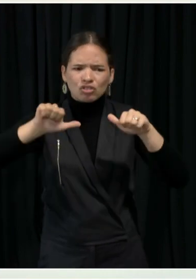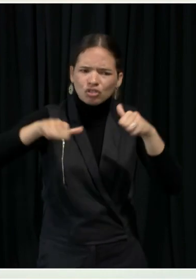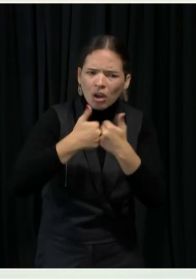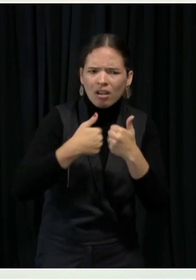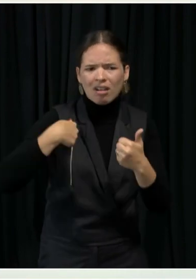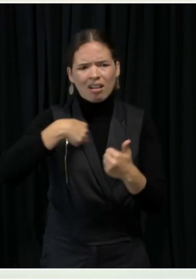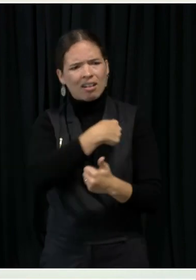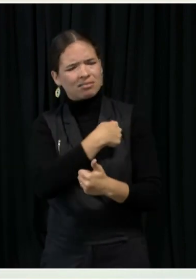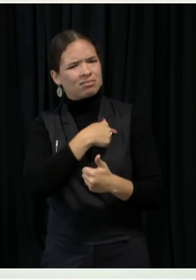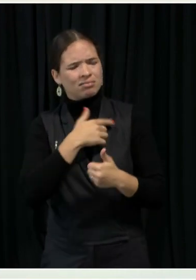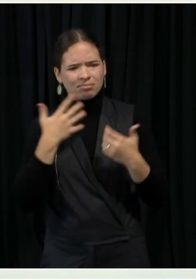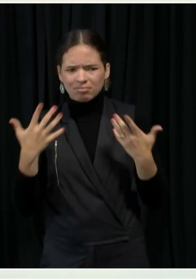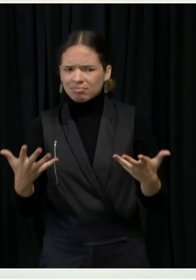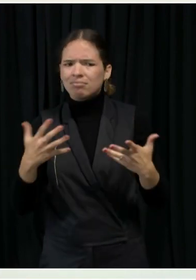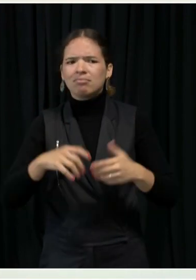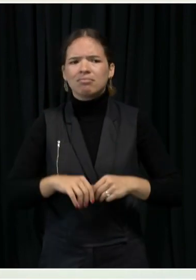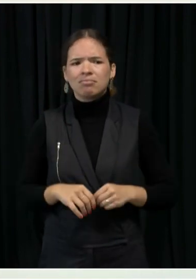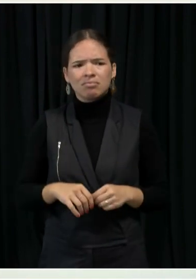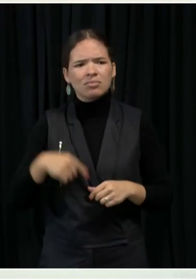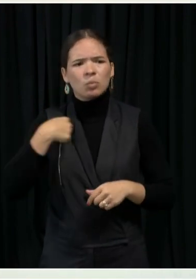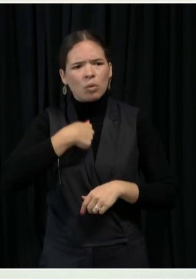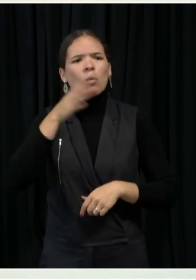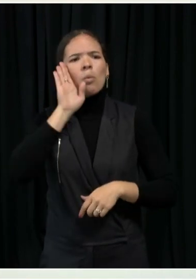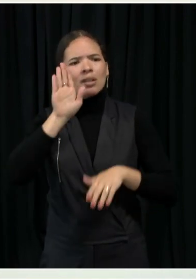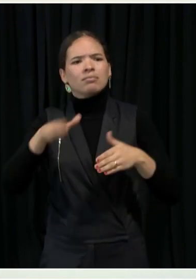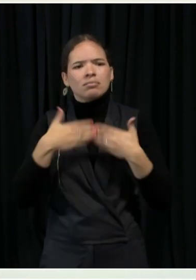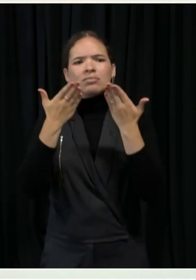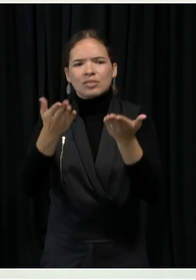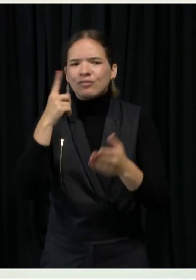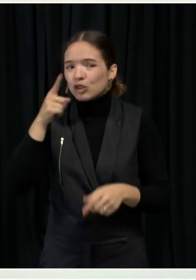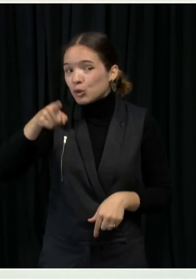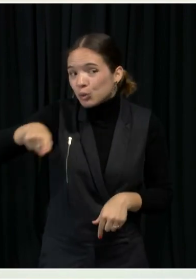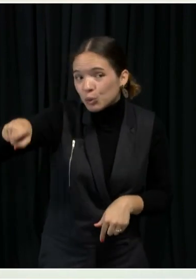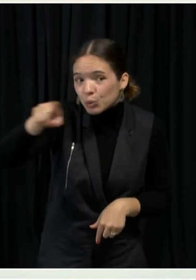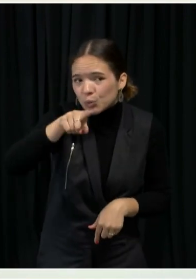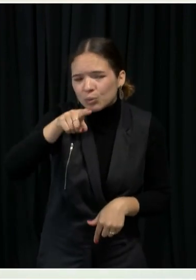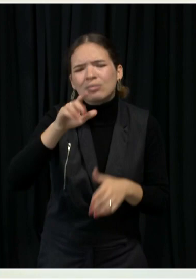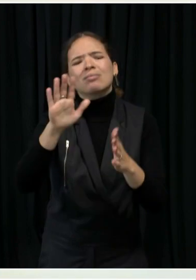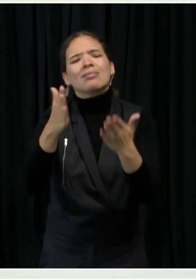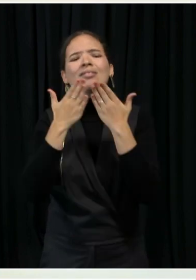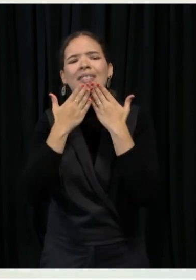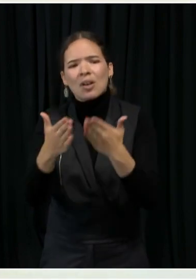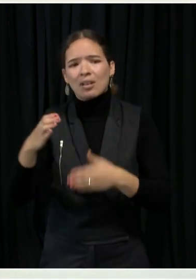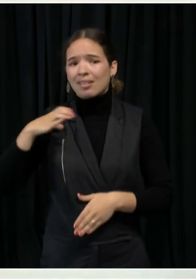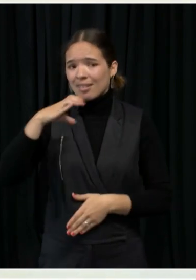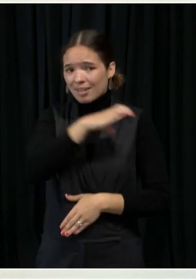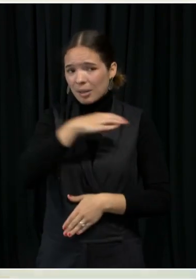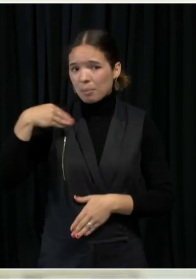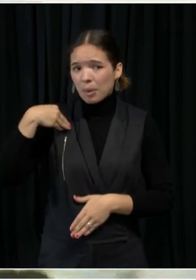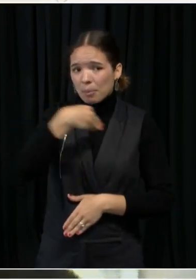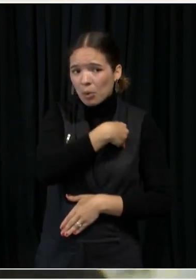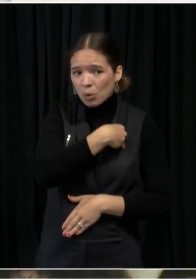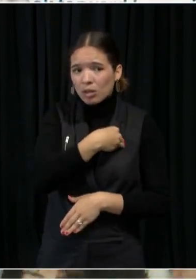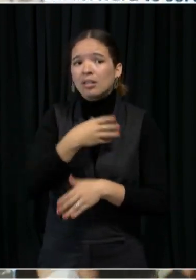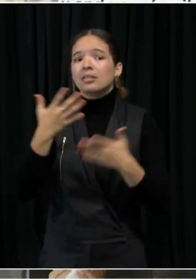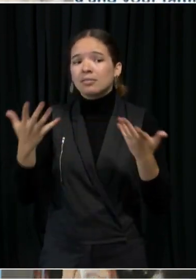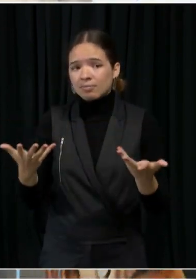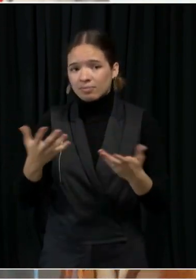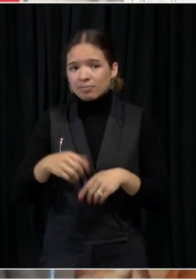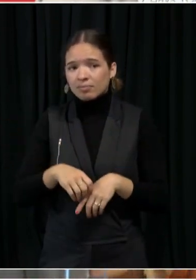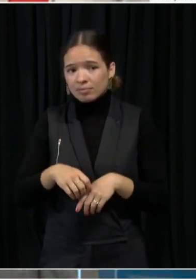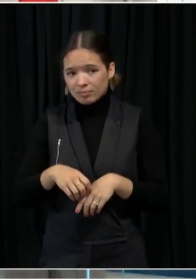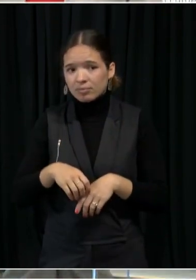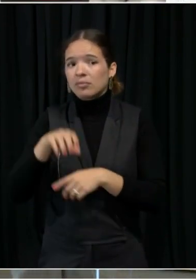deliver for you. I want to thank the council members who are here. Your council member for Ward 8, Trayon White. Give him a big round